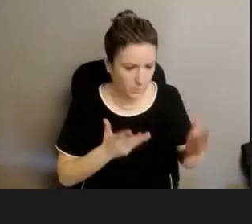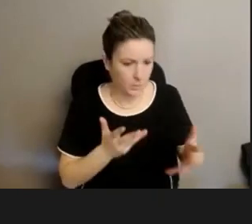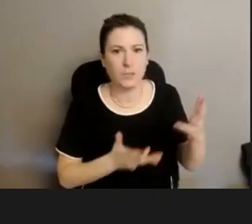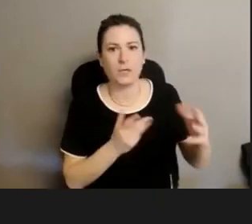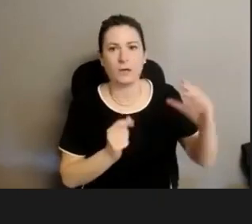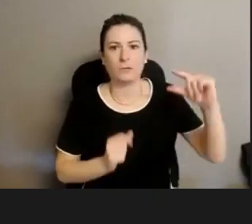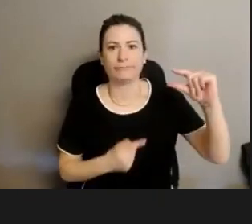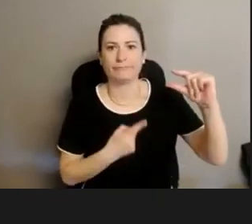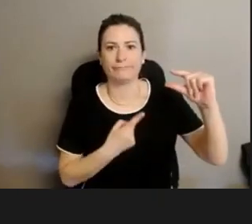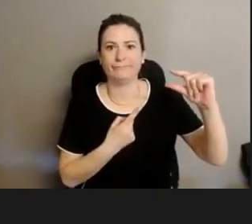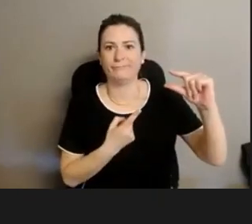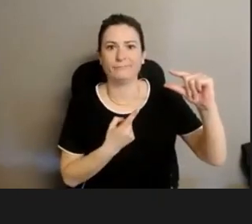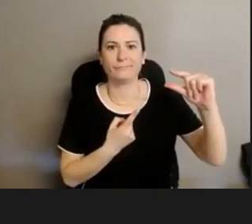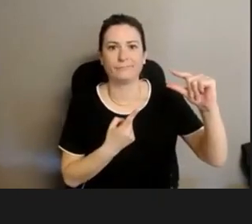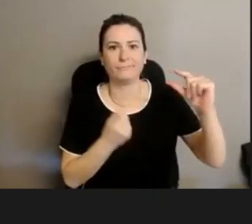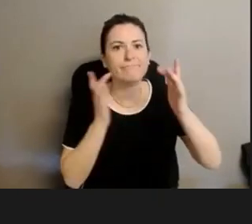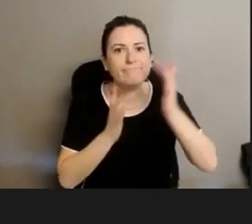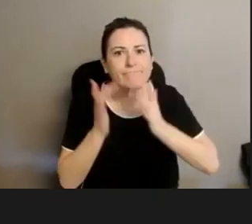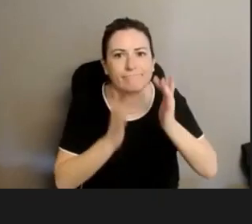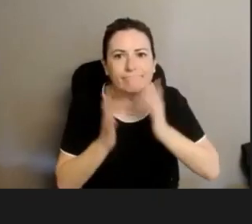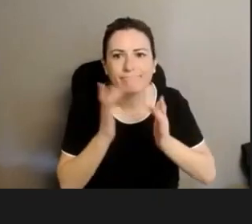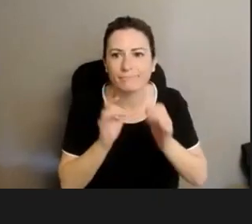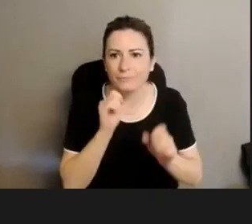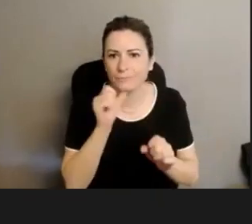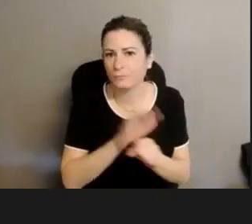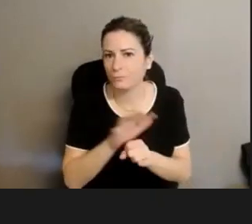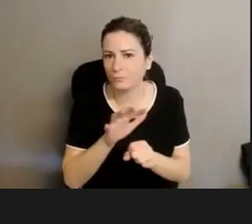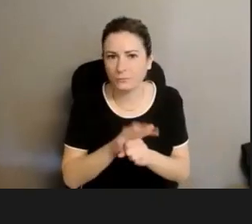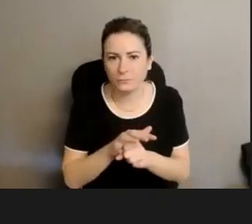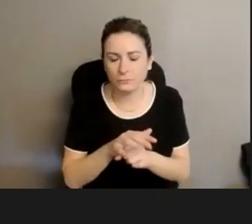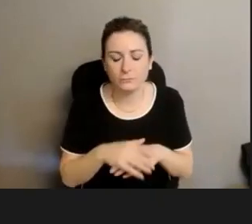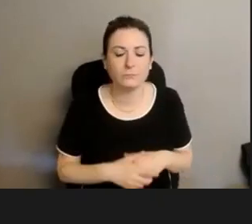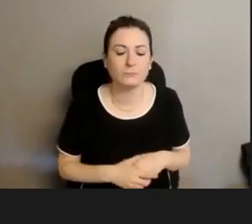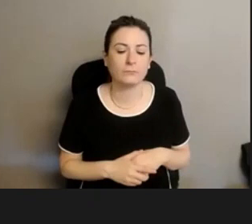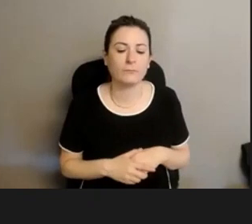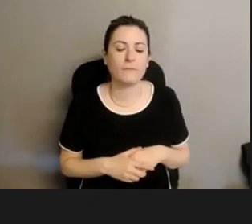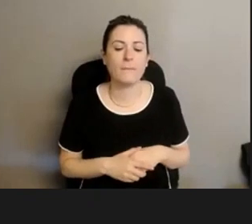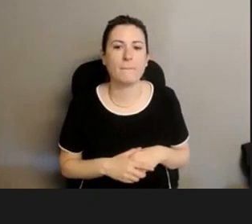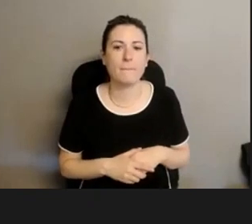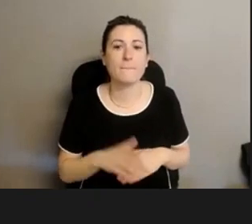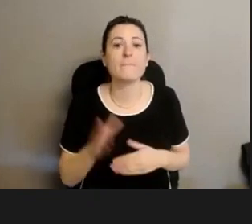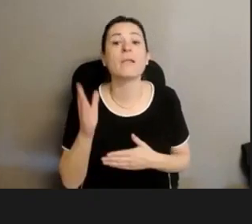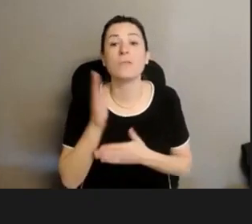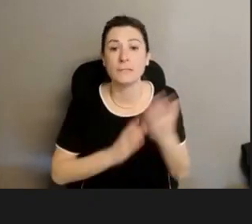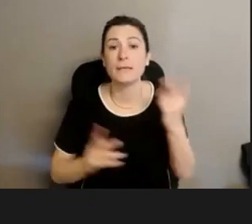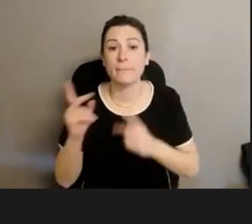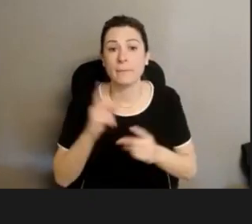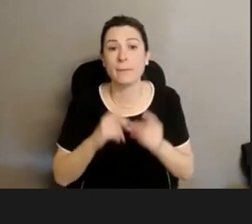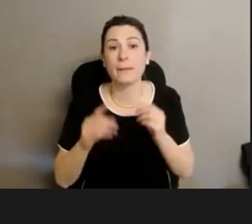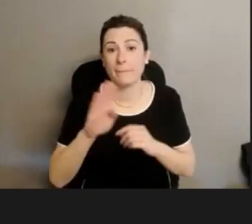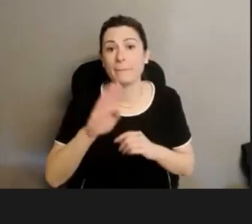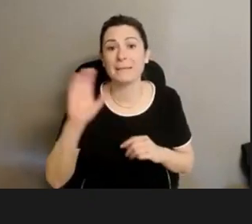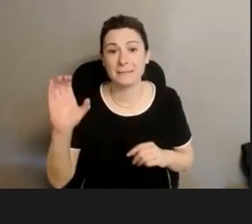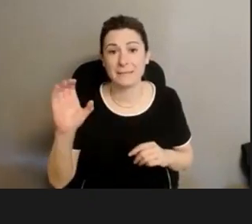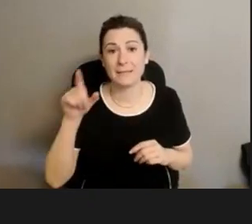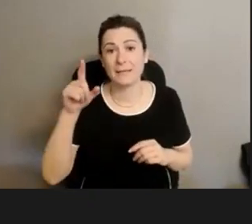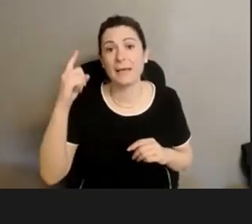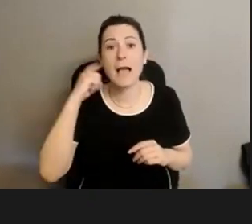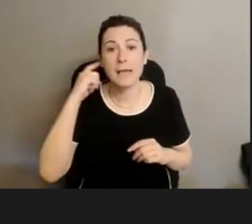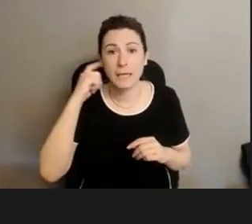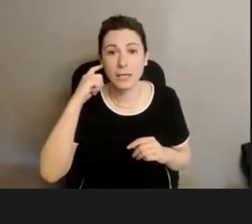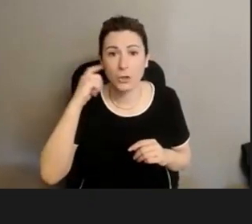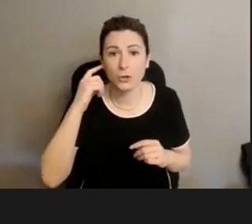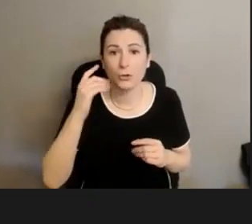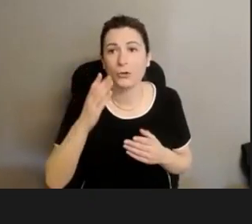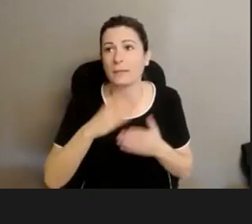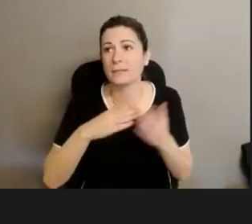stories in BC from people who choose not to live together, right? So this is like it's like the tax on